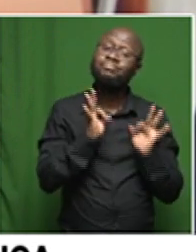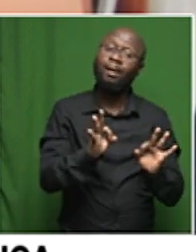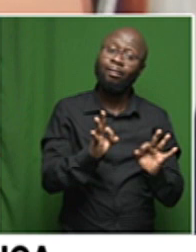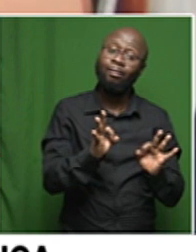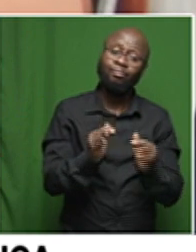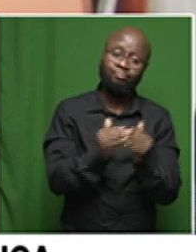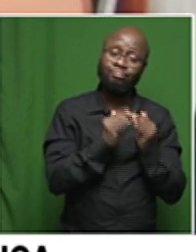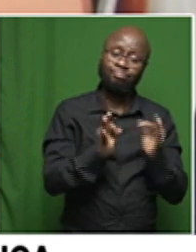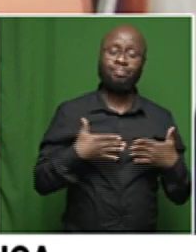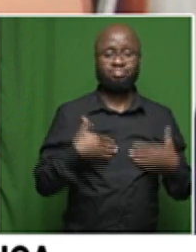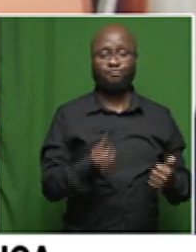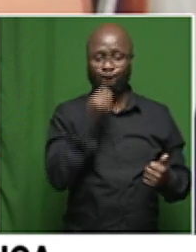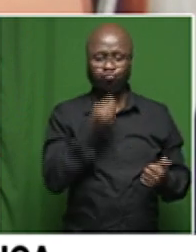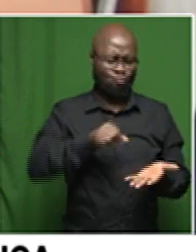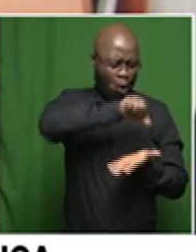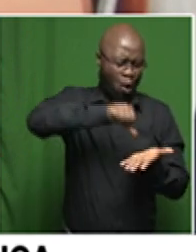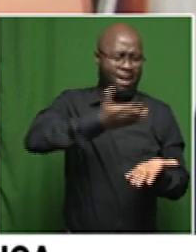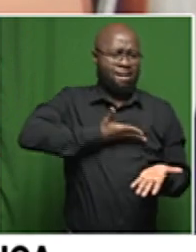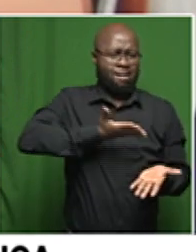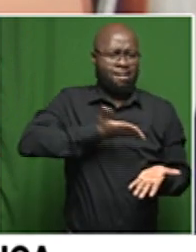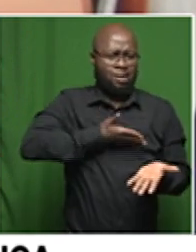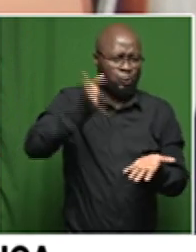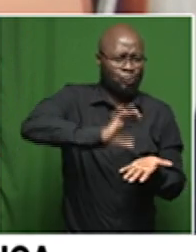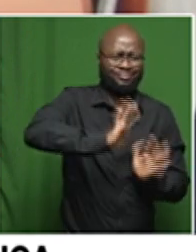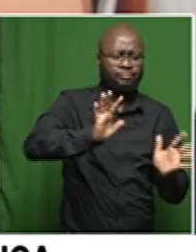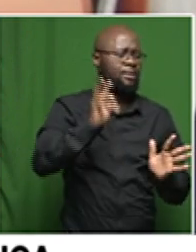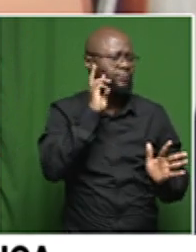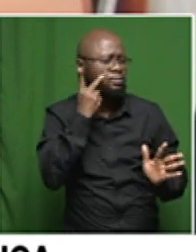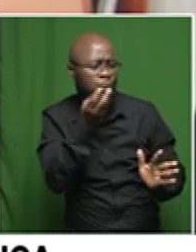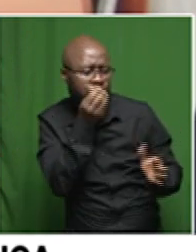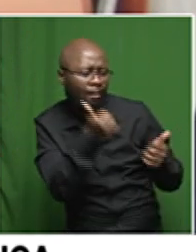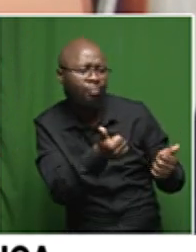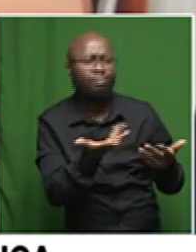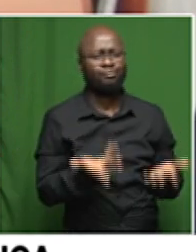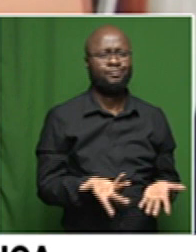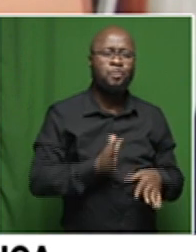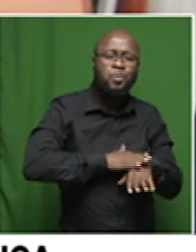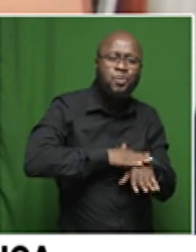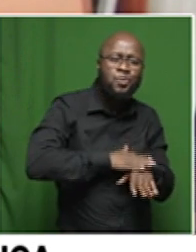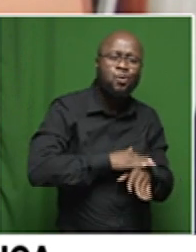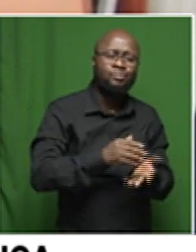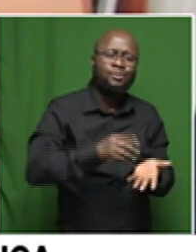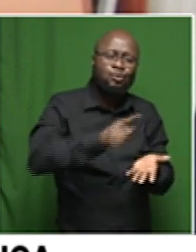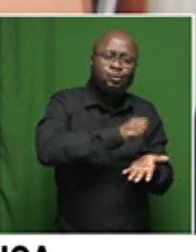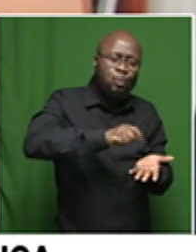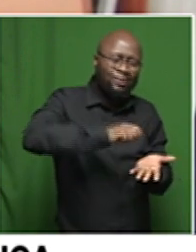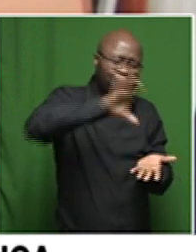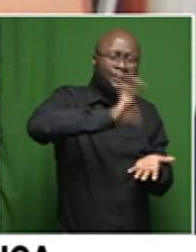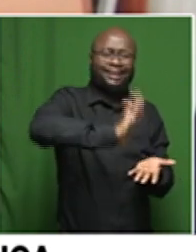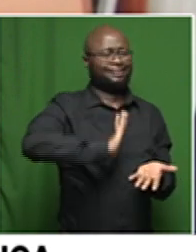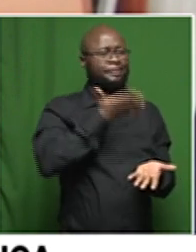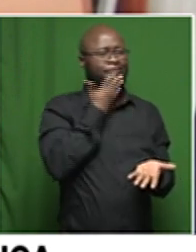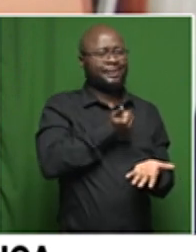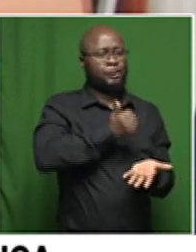fast food we can minimize, we can eat more fruits, we can eat more vegetables, and then we can also reduce our salt. And then let's cut down on